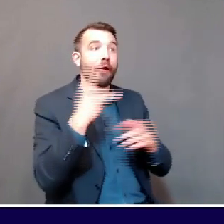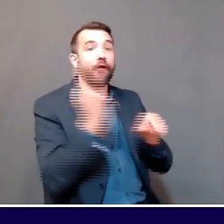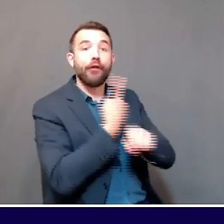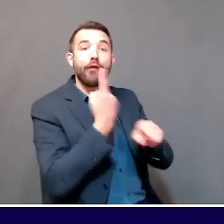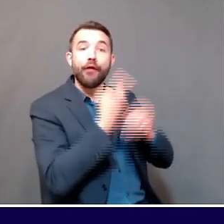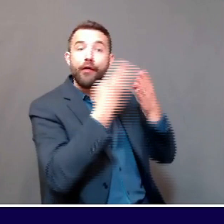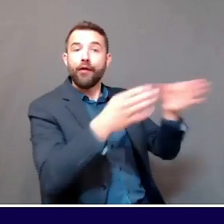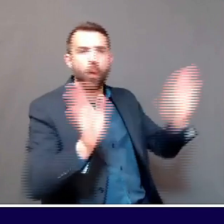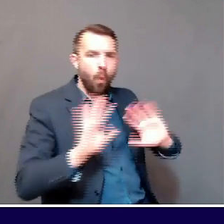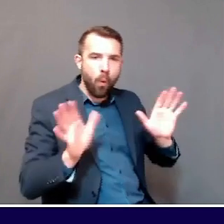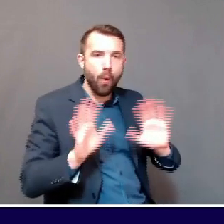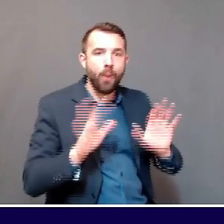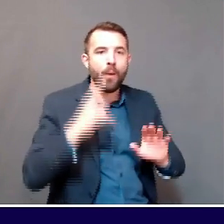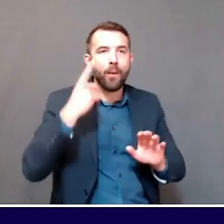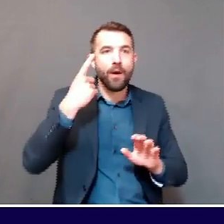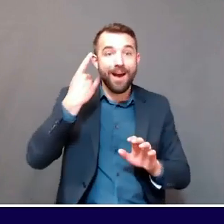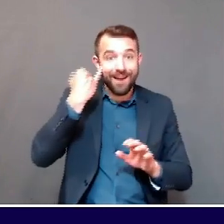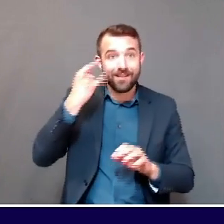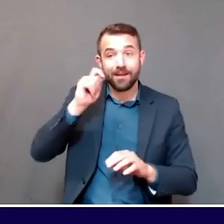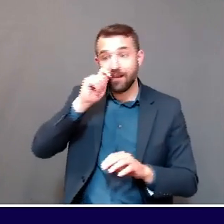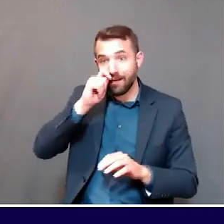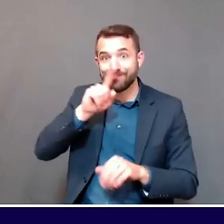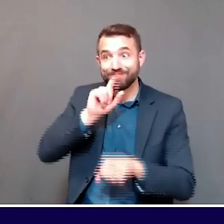enrolled in by Maine CDC.